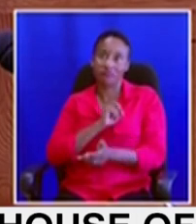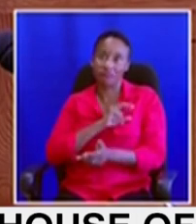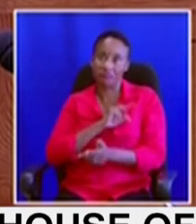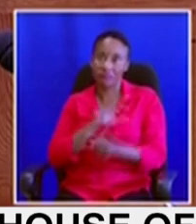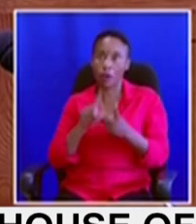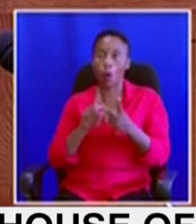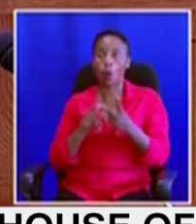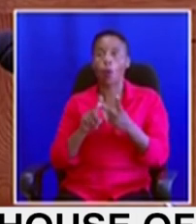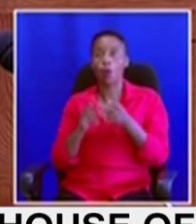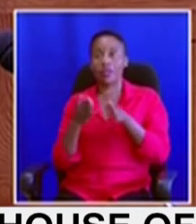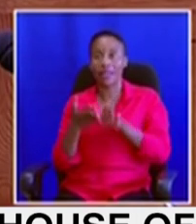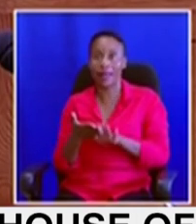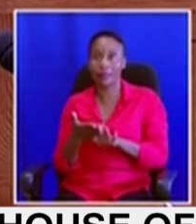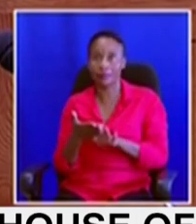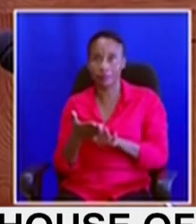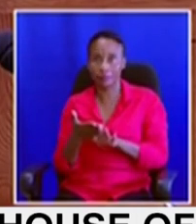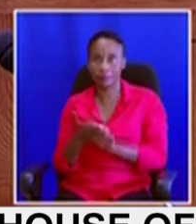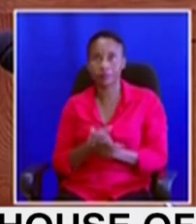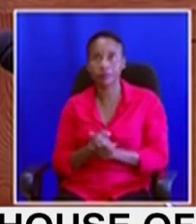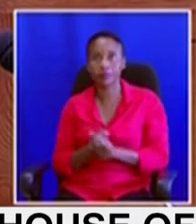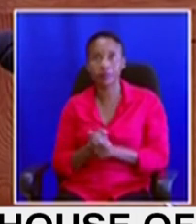And